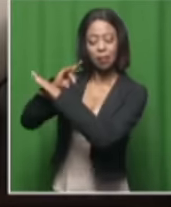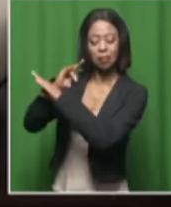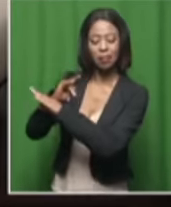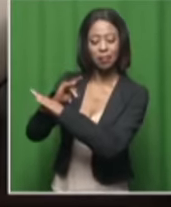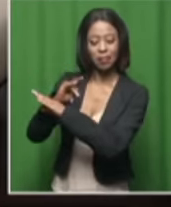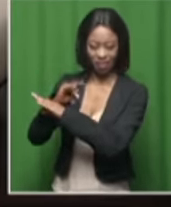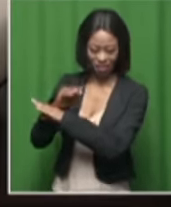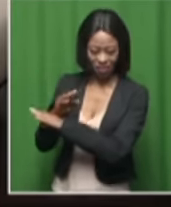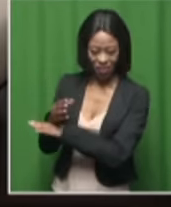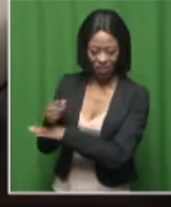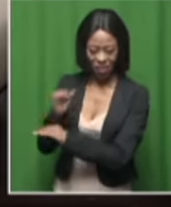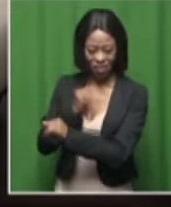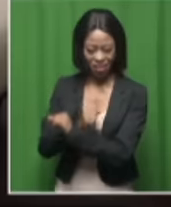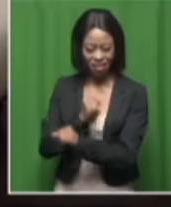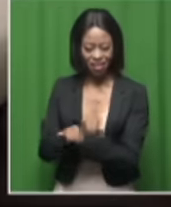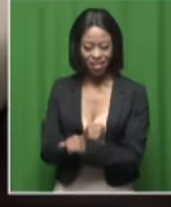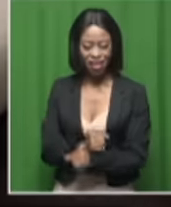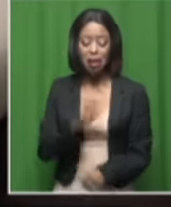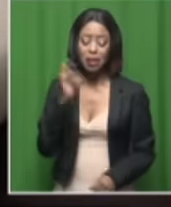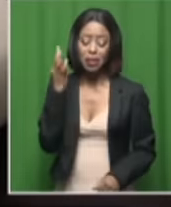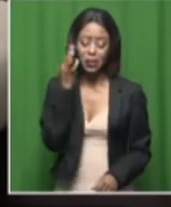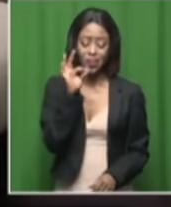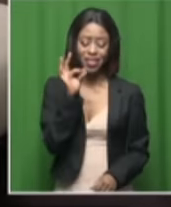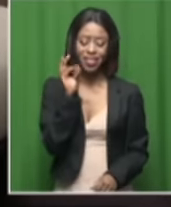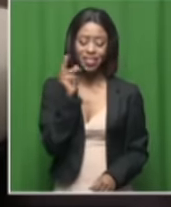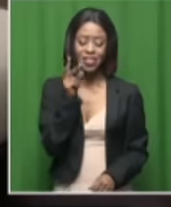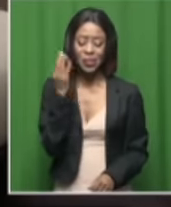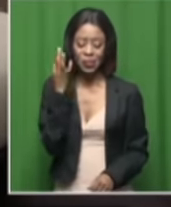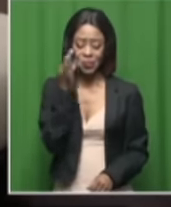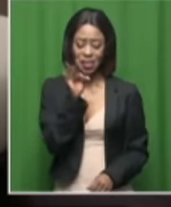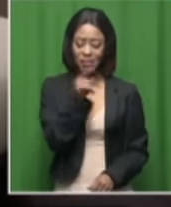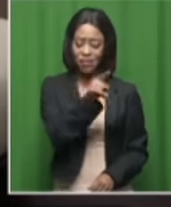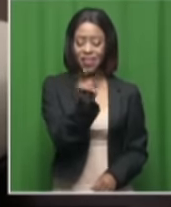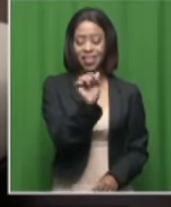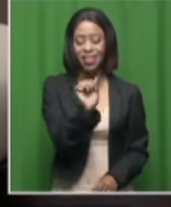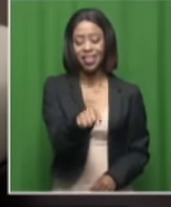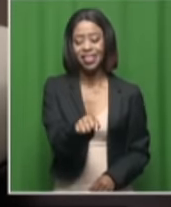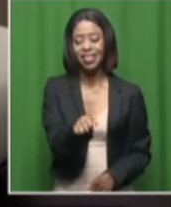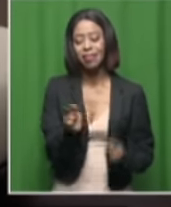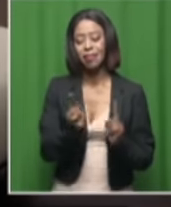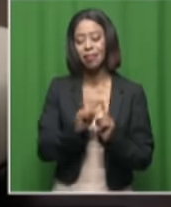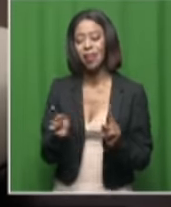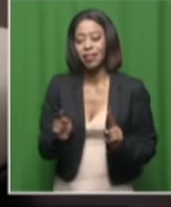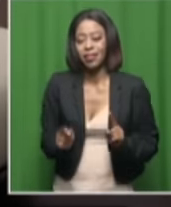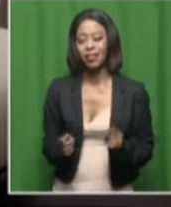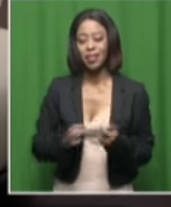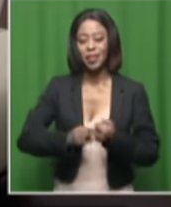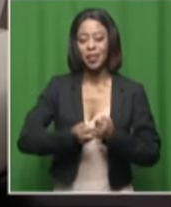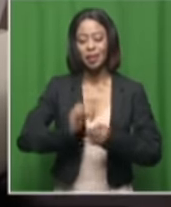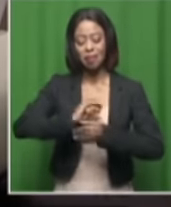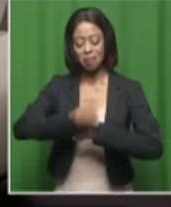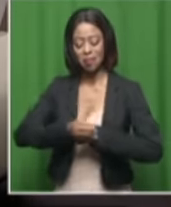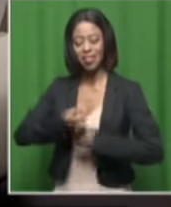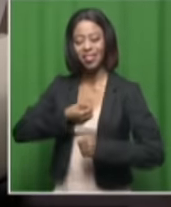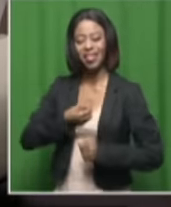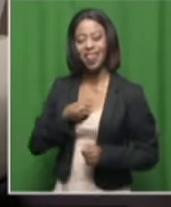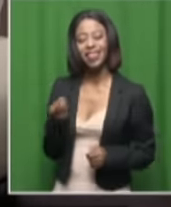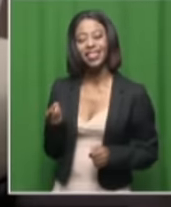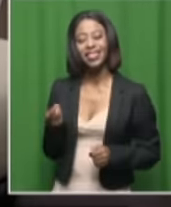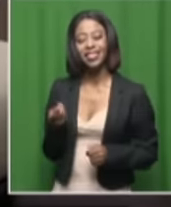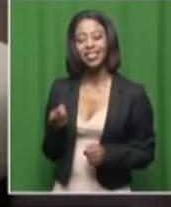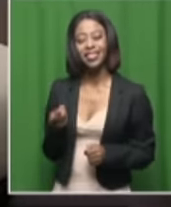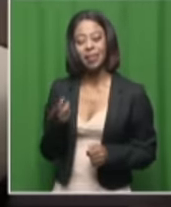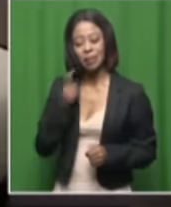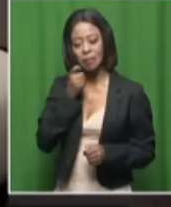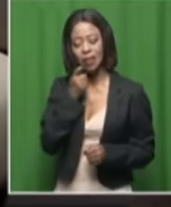final? It would have been sweet. It would have been sweet for him. But we have to try and protect the